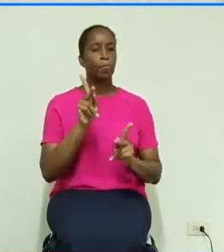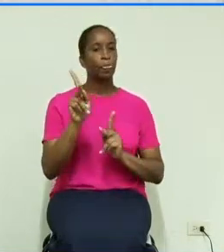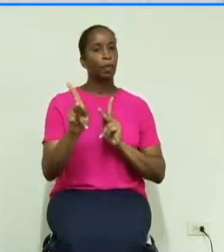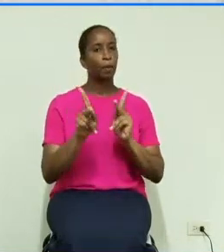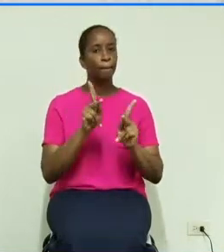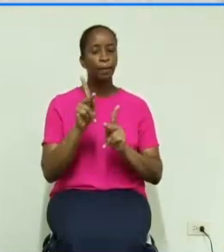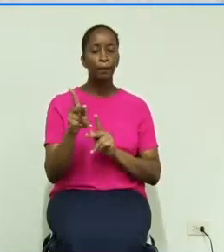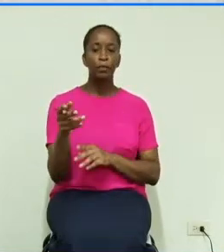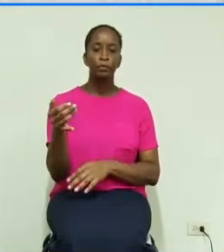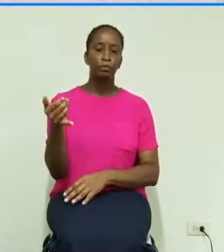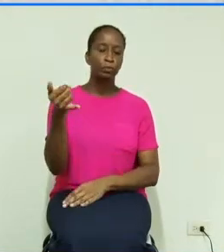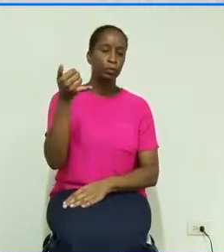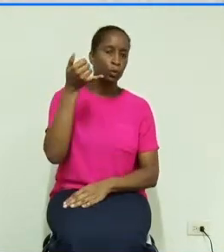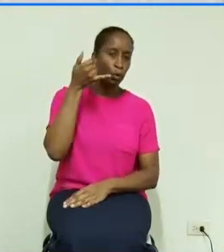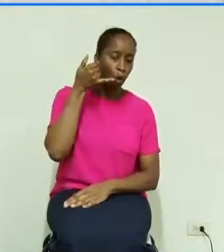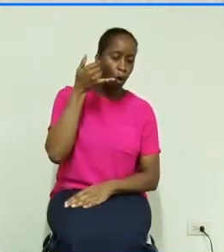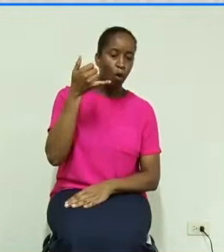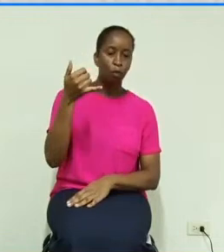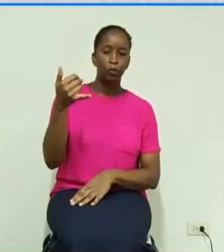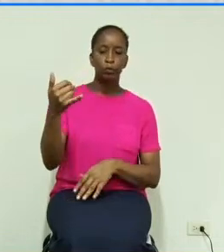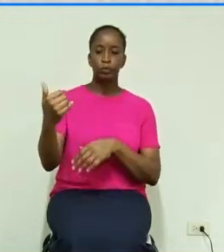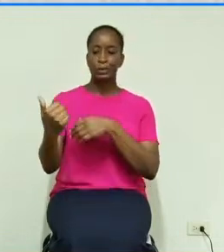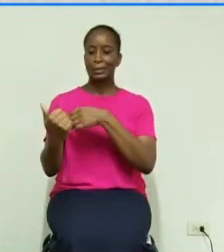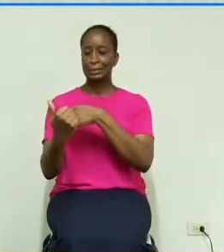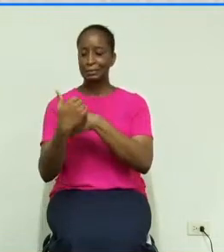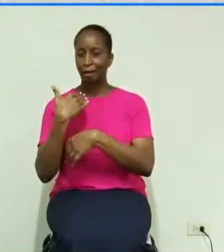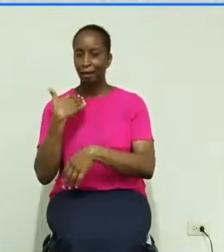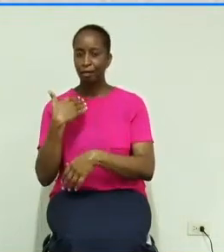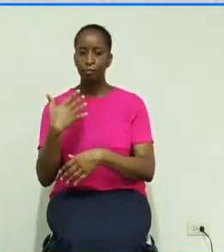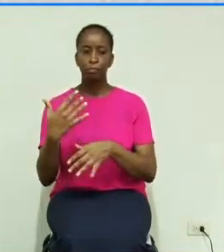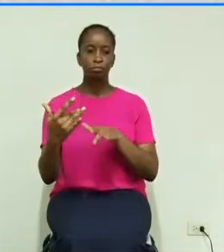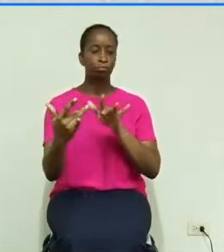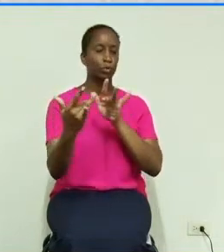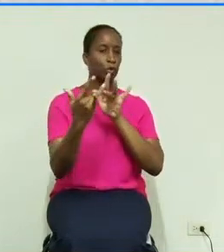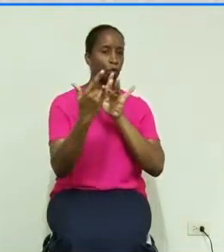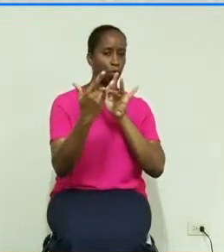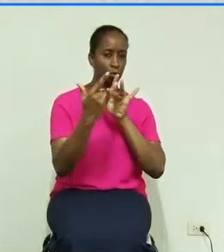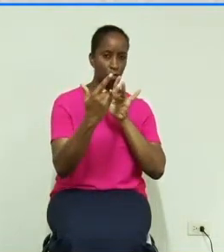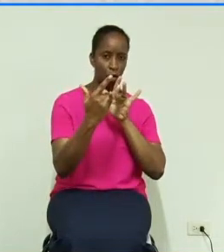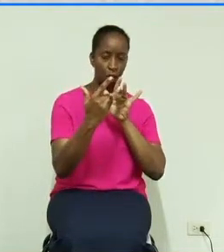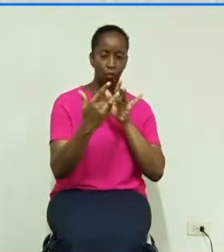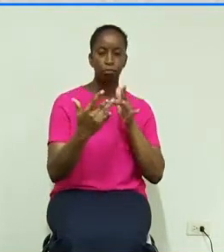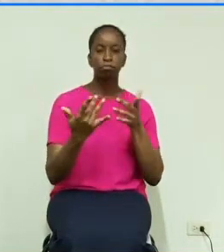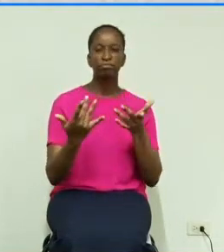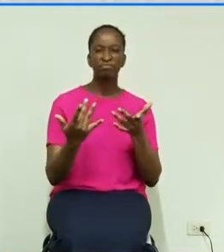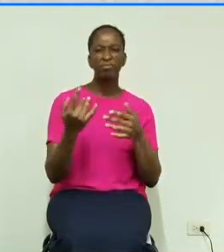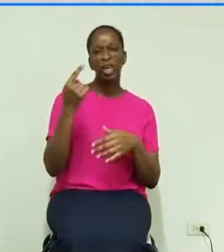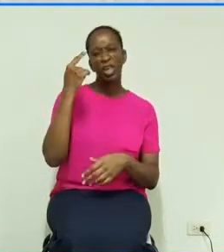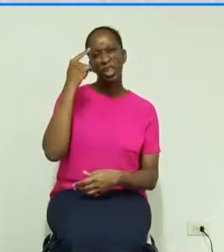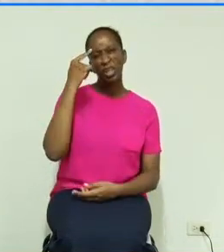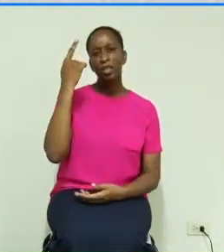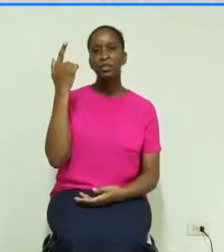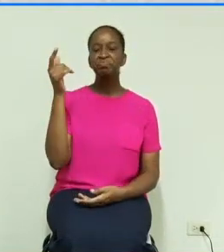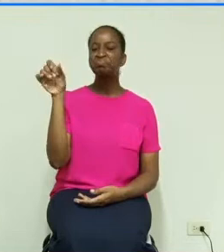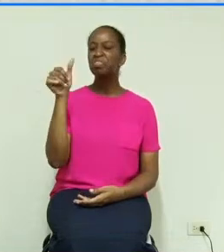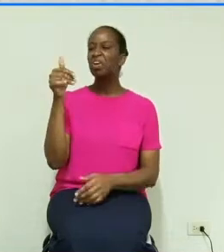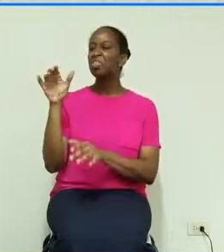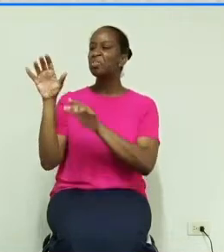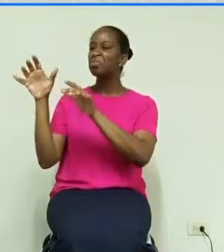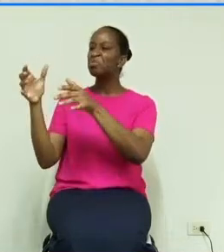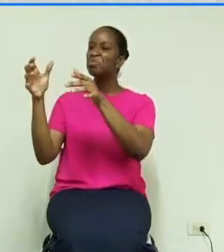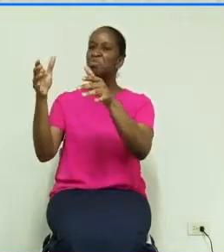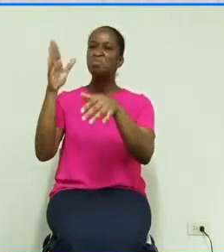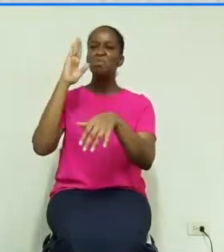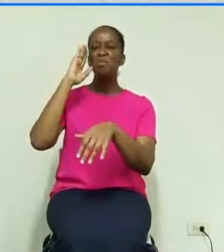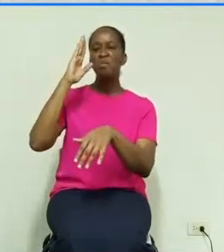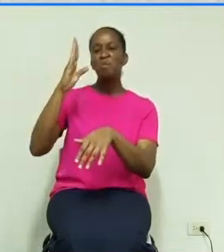their cause would be taken up or represented by those in other spaces. They say, no, after you